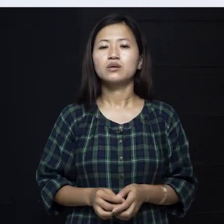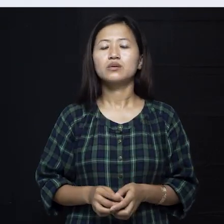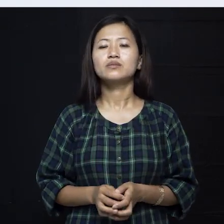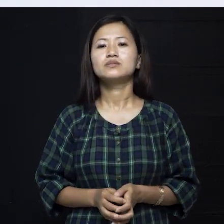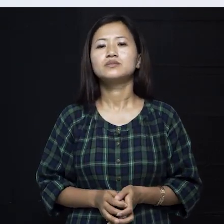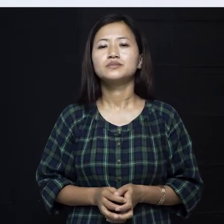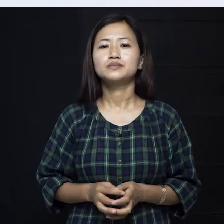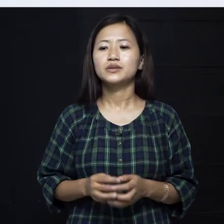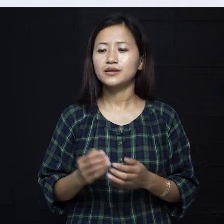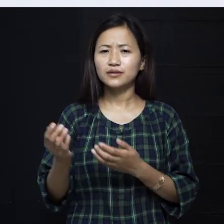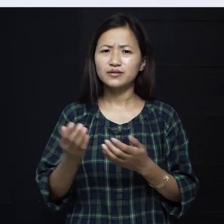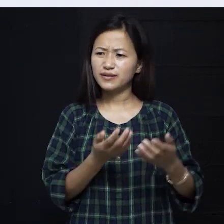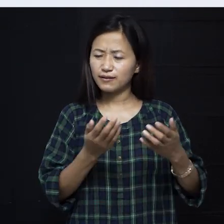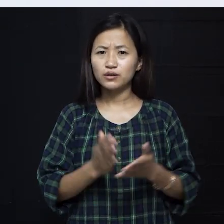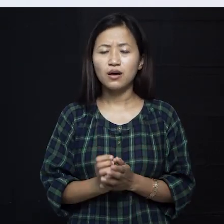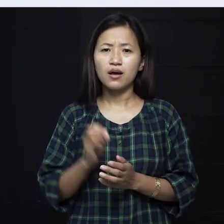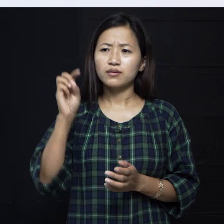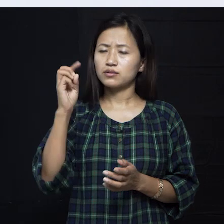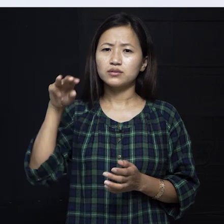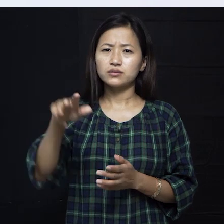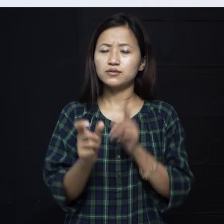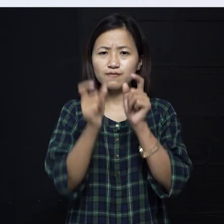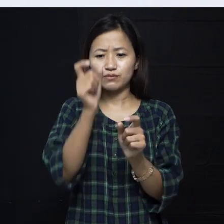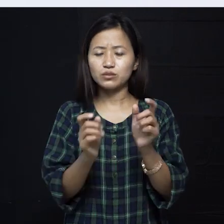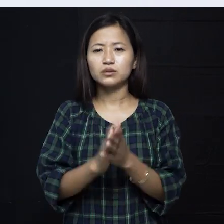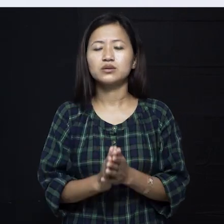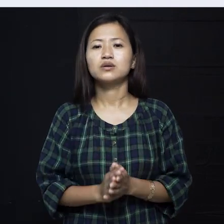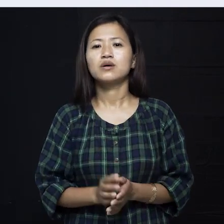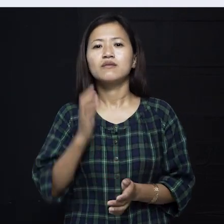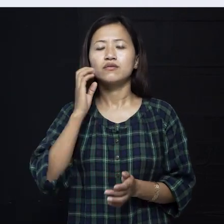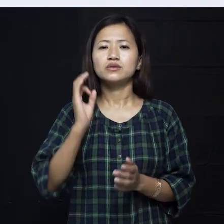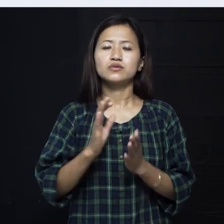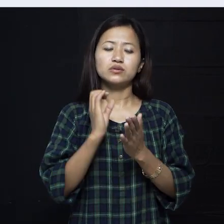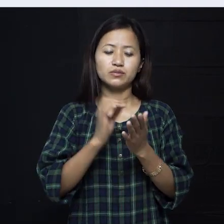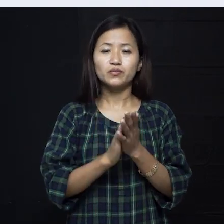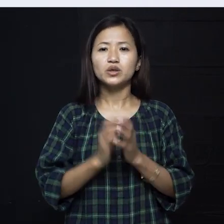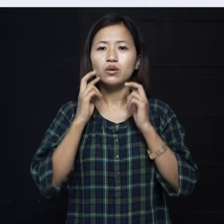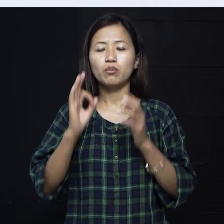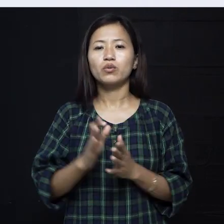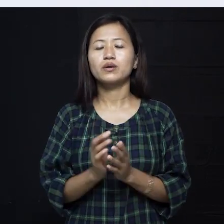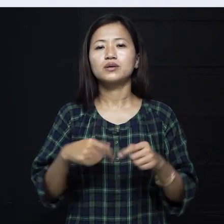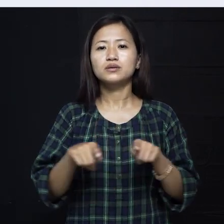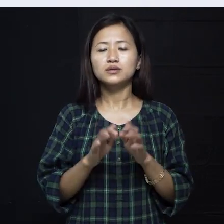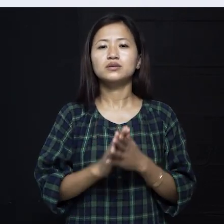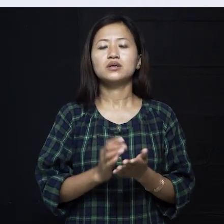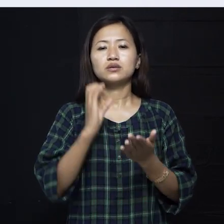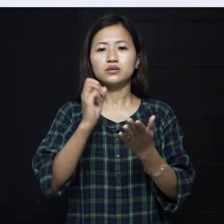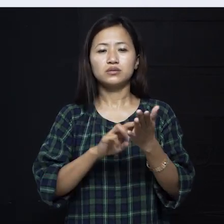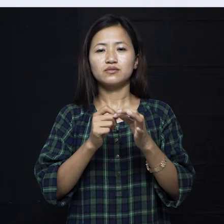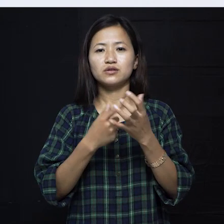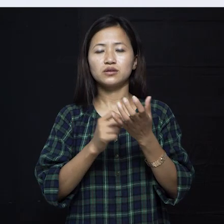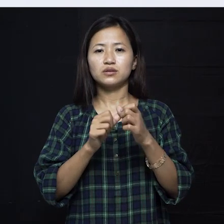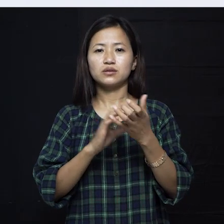train, okay, it can carry thousands of people, and that is why it is very convenient for the people. Okay, then we